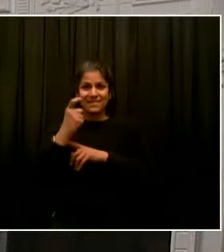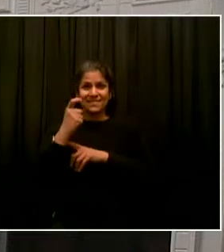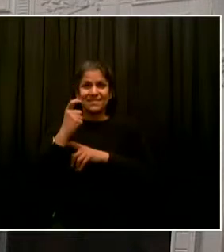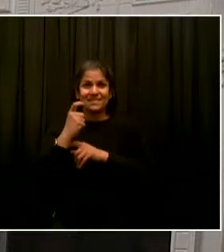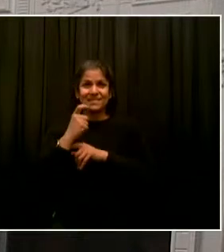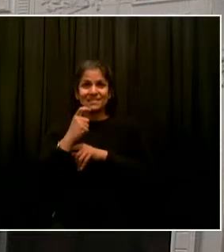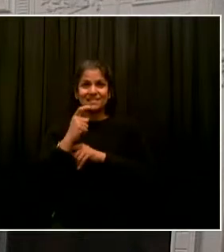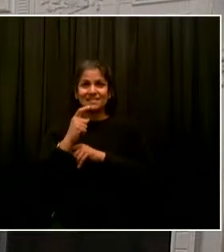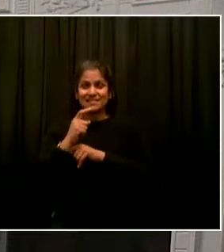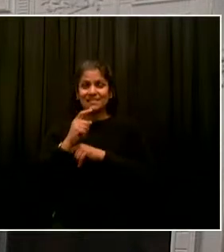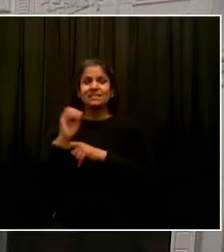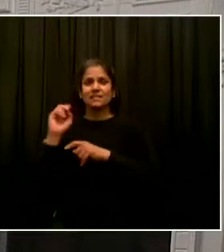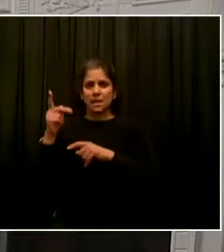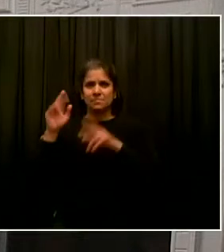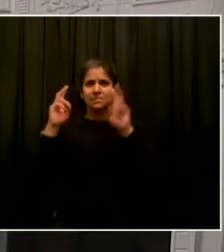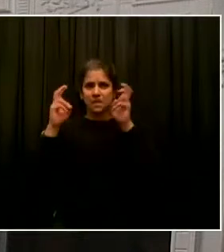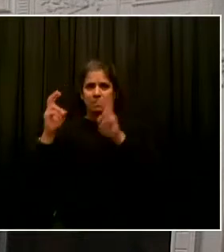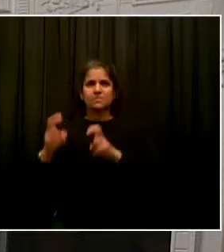York Times.